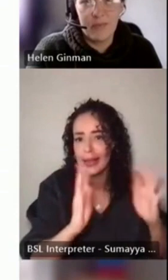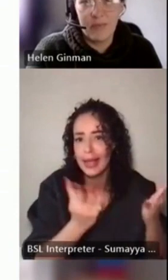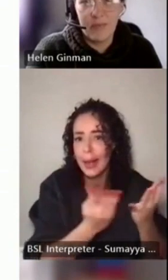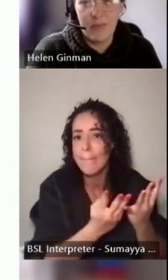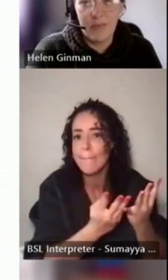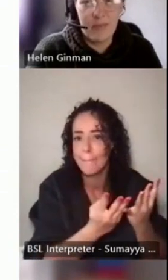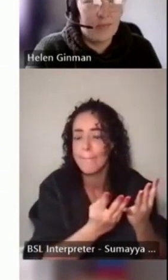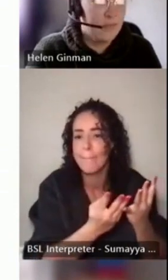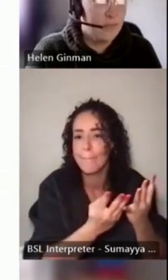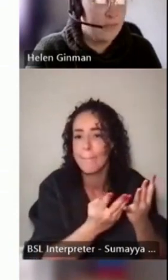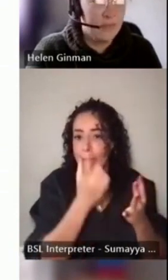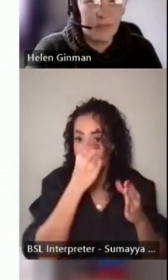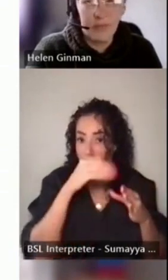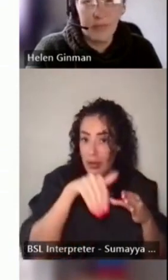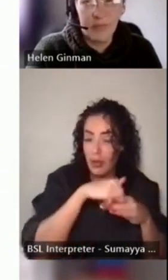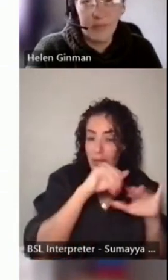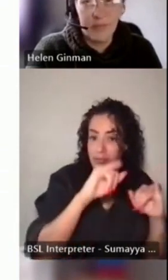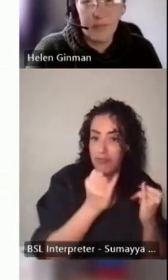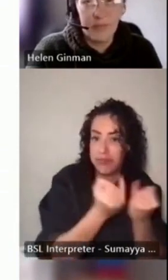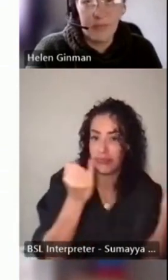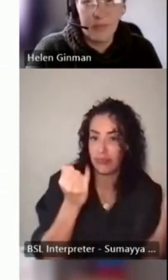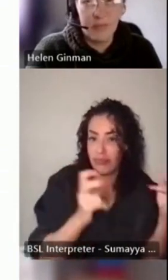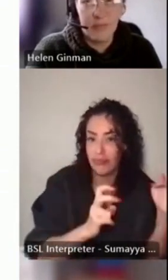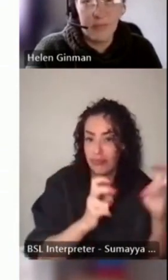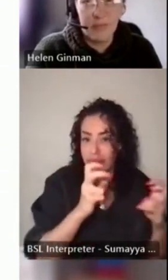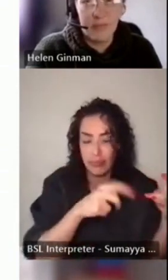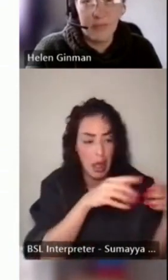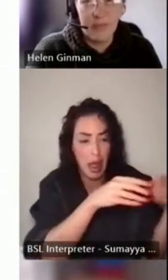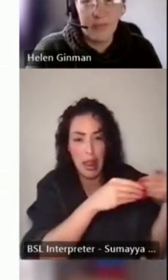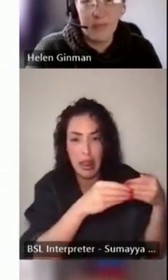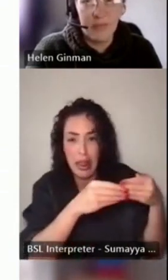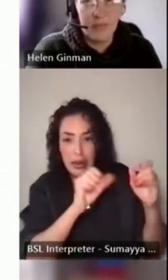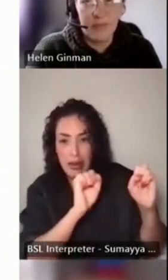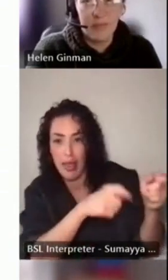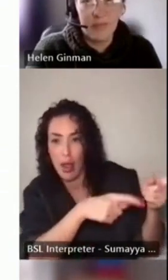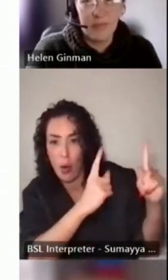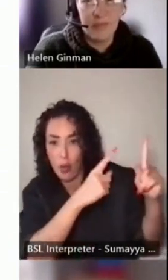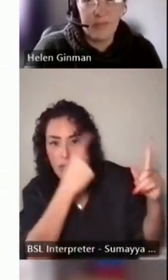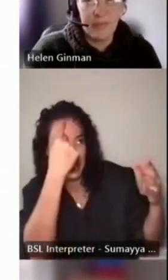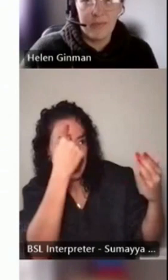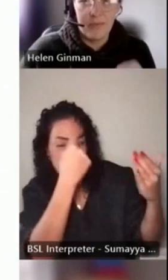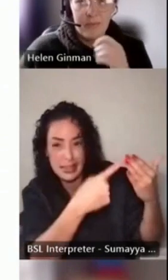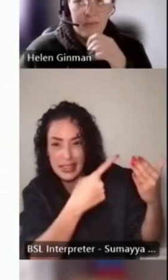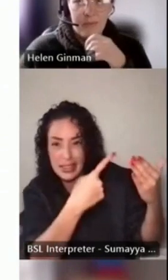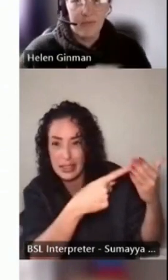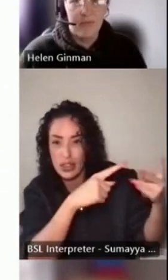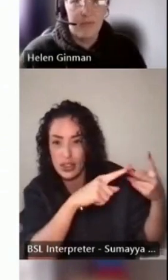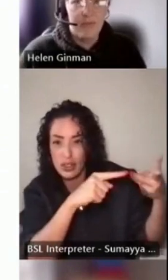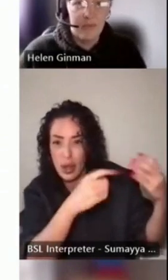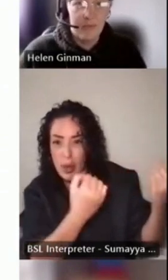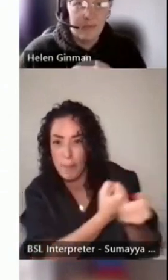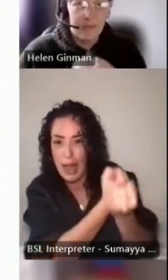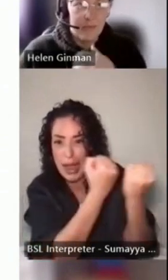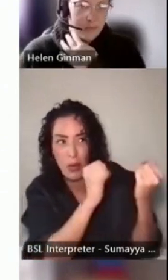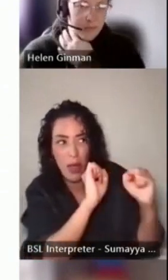may involve some disputes about the leader's authority, decision making, power, or strategy.